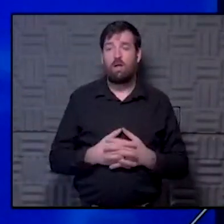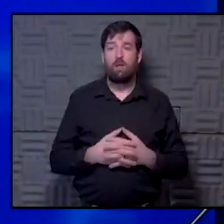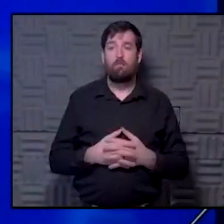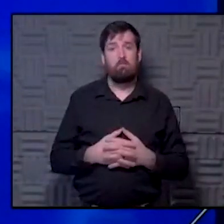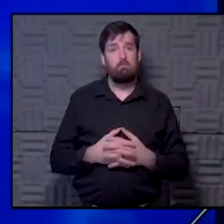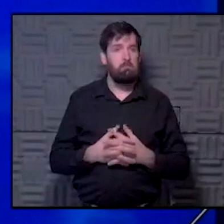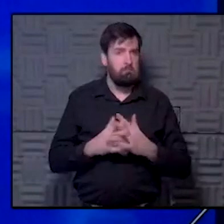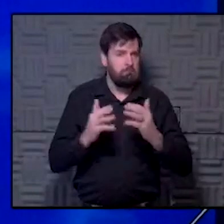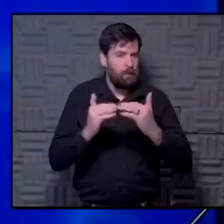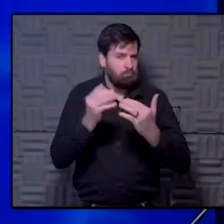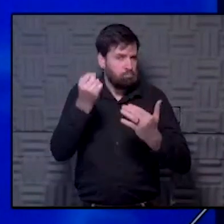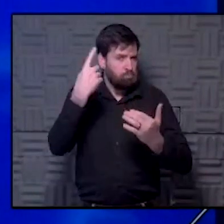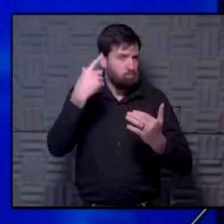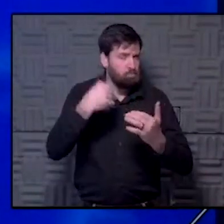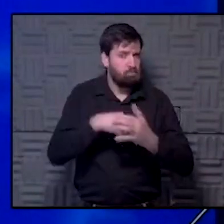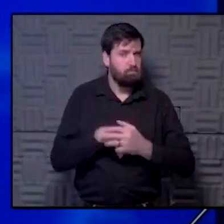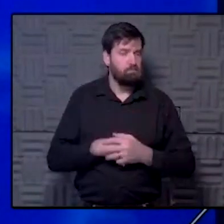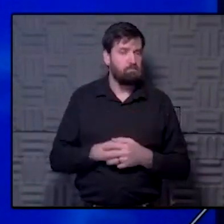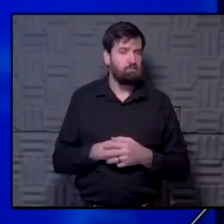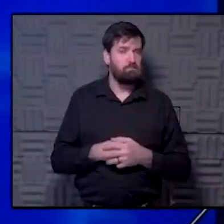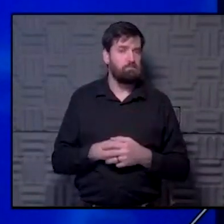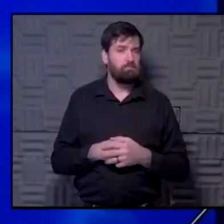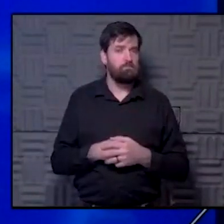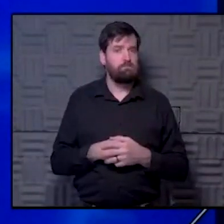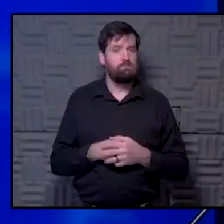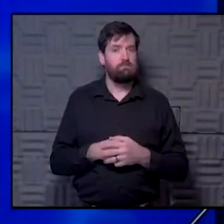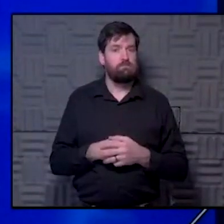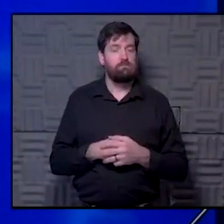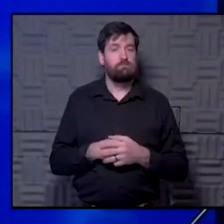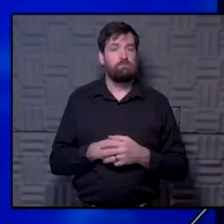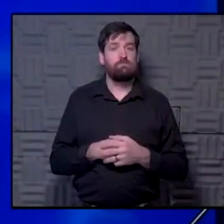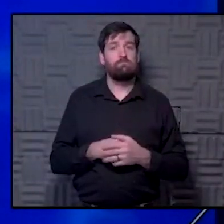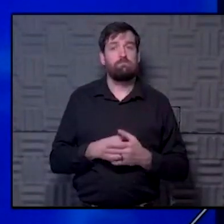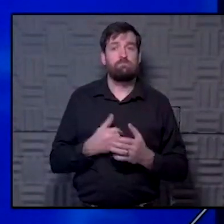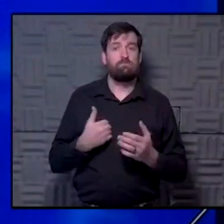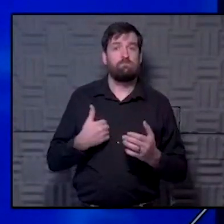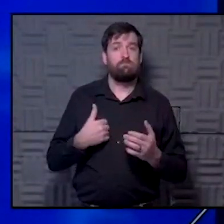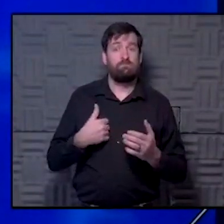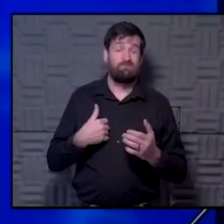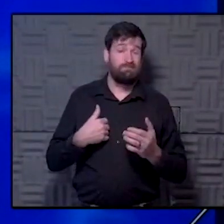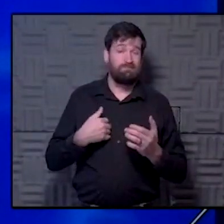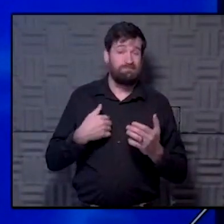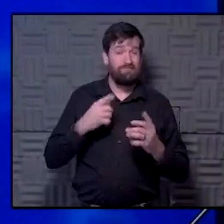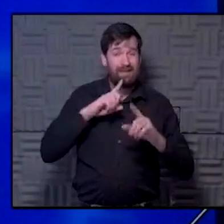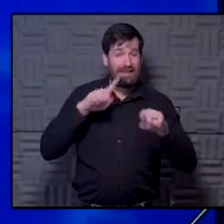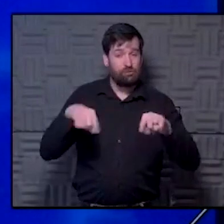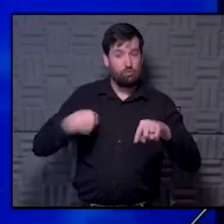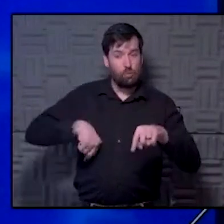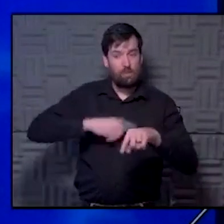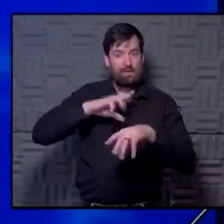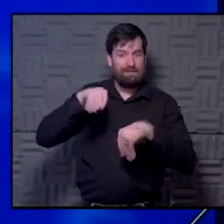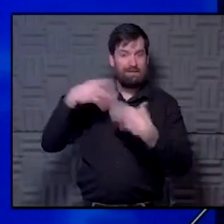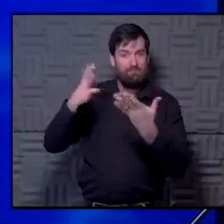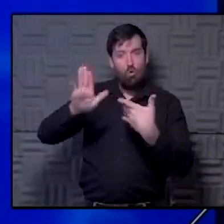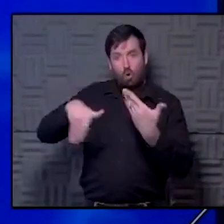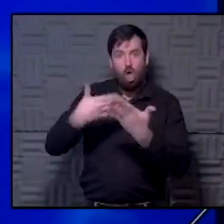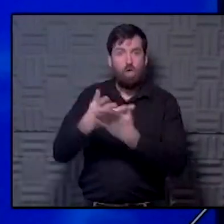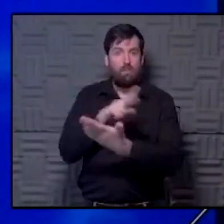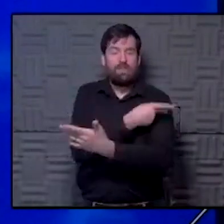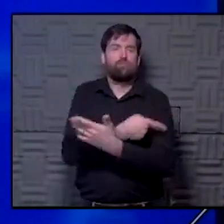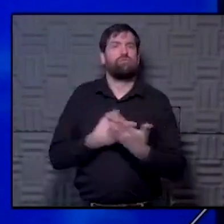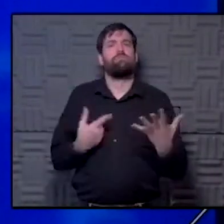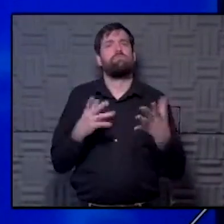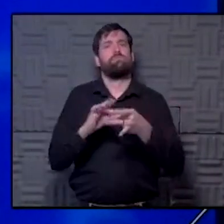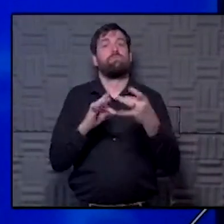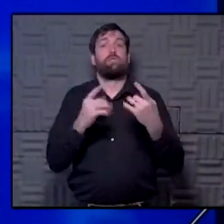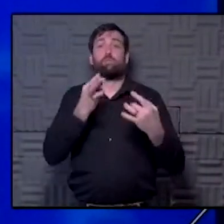very fair, is very much, I think, the answer we would all give our patients. As soon as you're able to, you've heard us say that today, as soon as